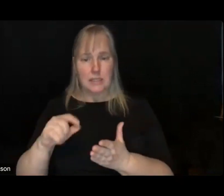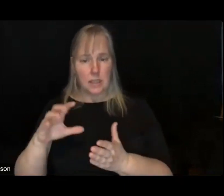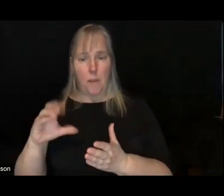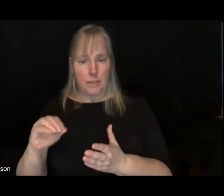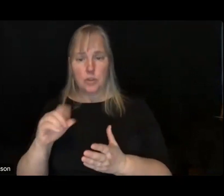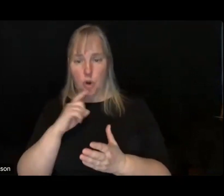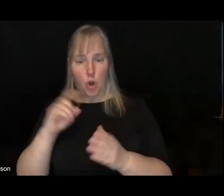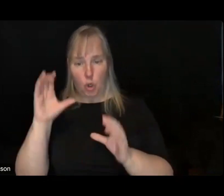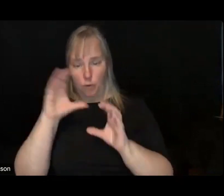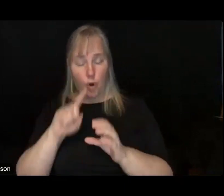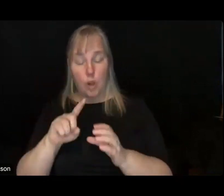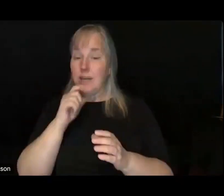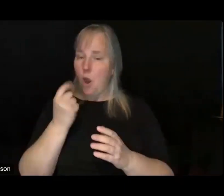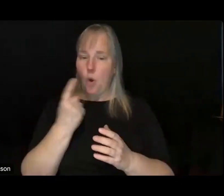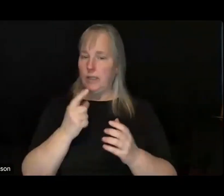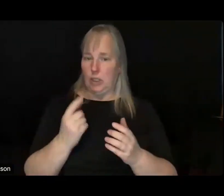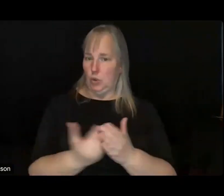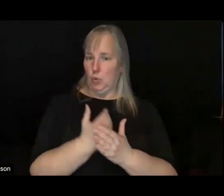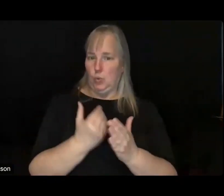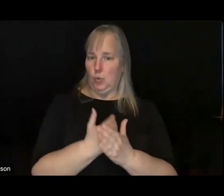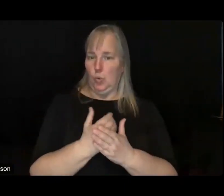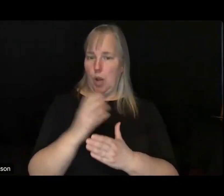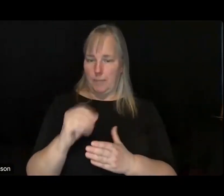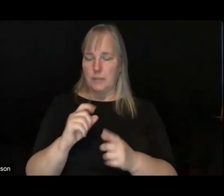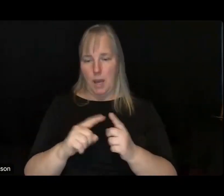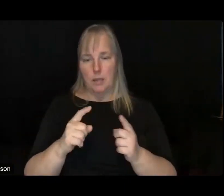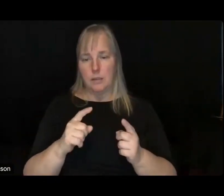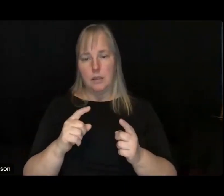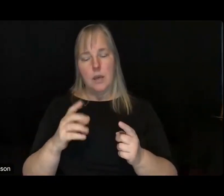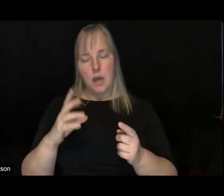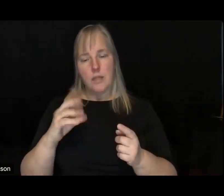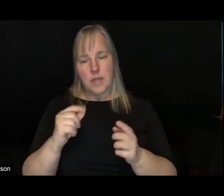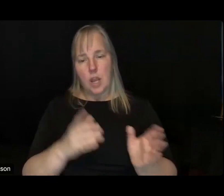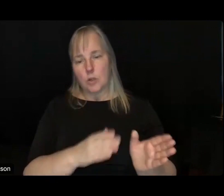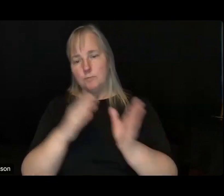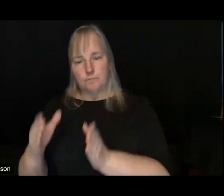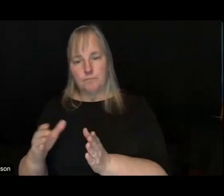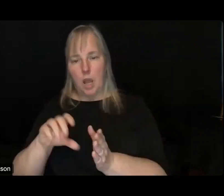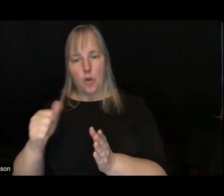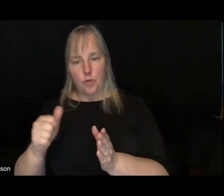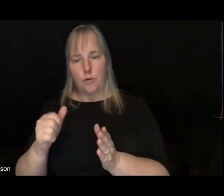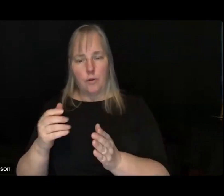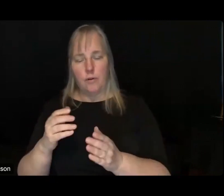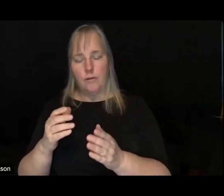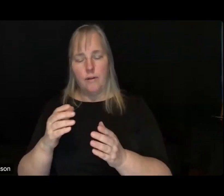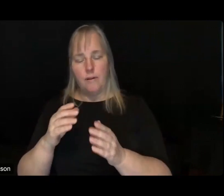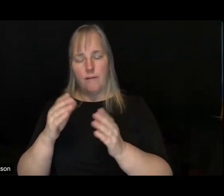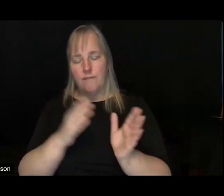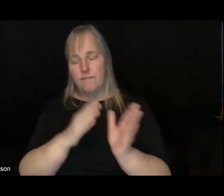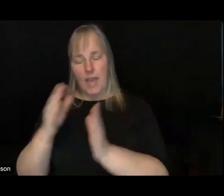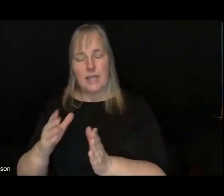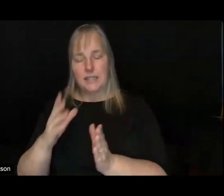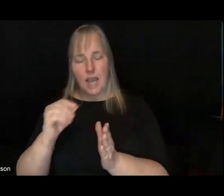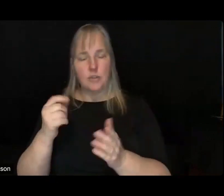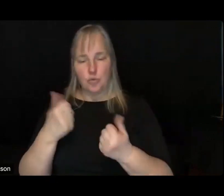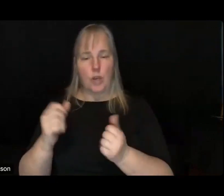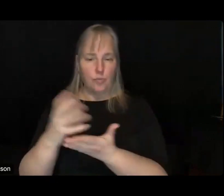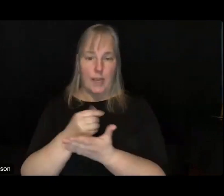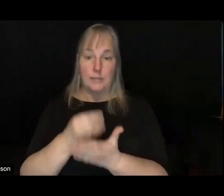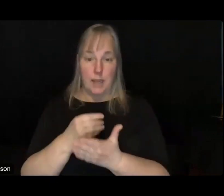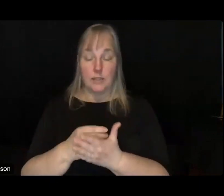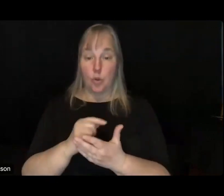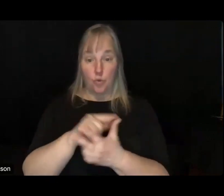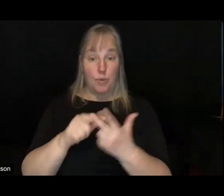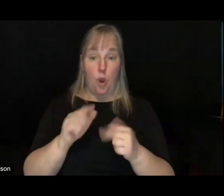that have been in business and they're in their growth phase now and they're trying to raise money. So those are the three on the panel, Holly. Thank you very